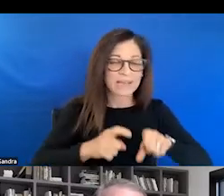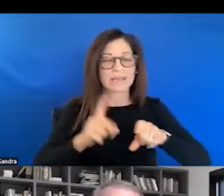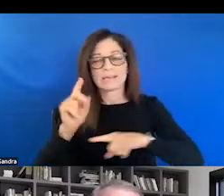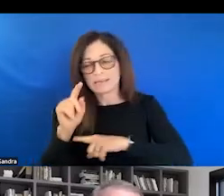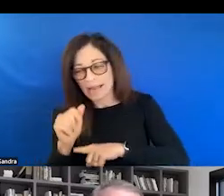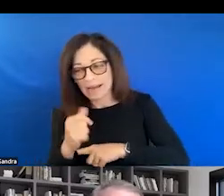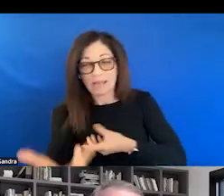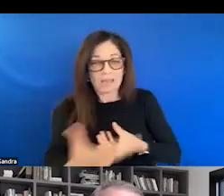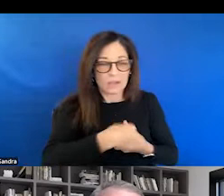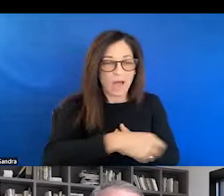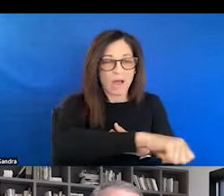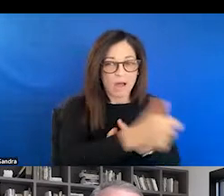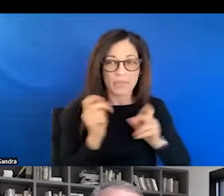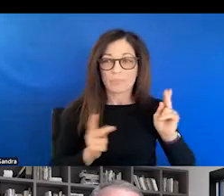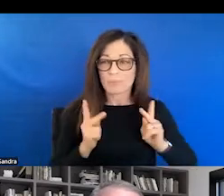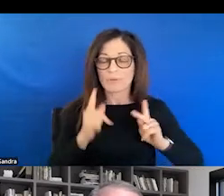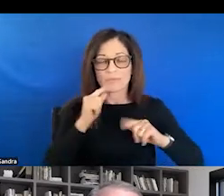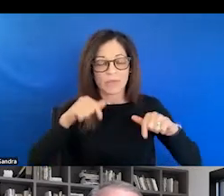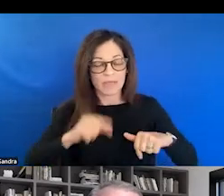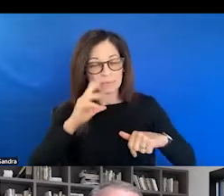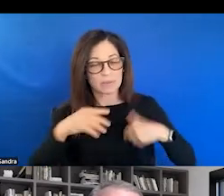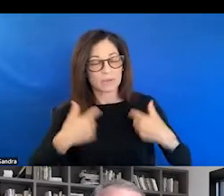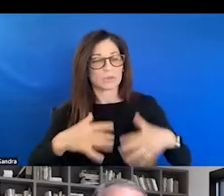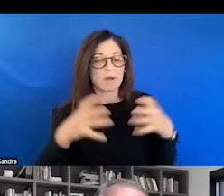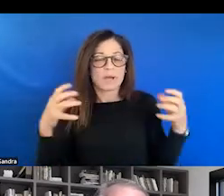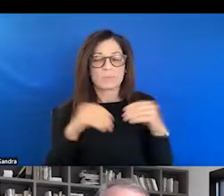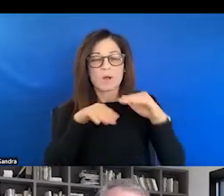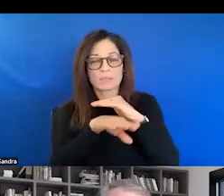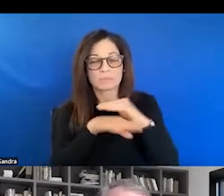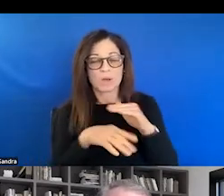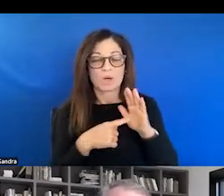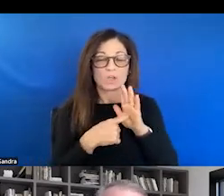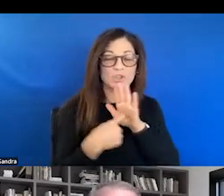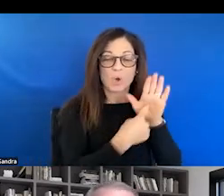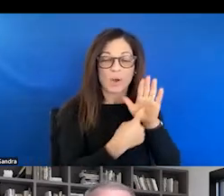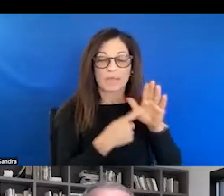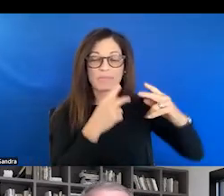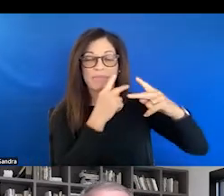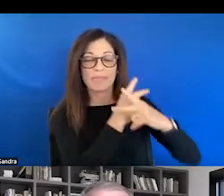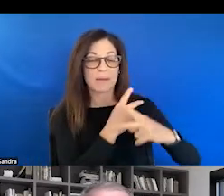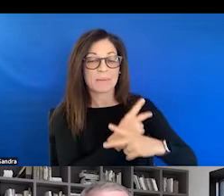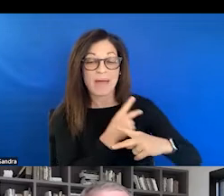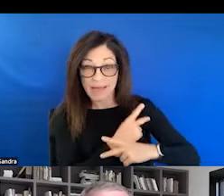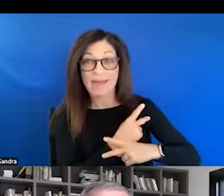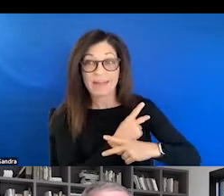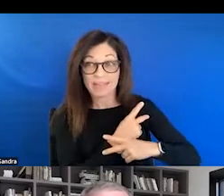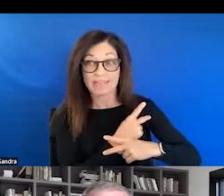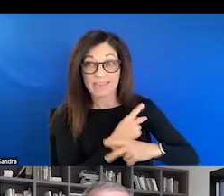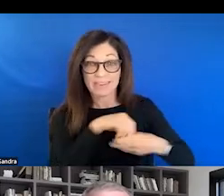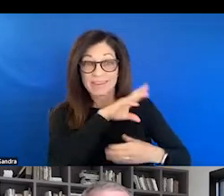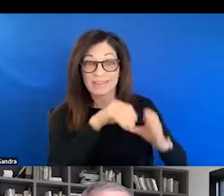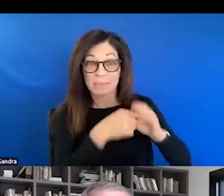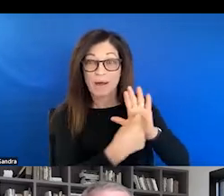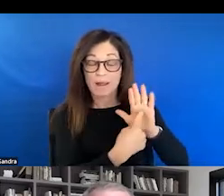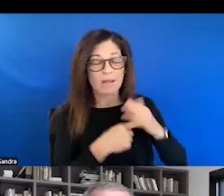the experience, helping make this much more accessible, showing our math on this model. Just love all of